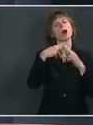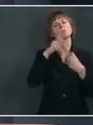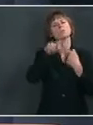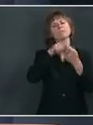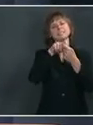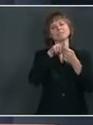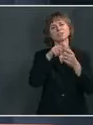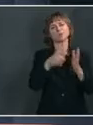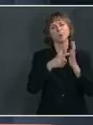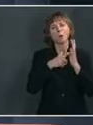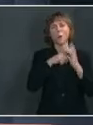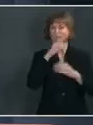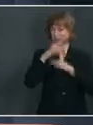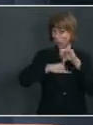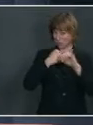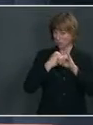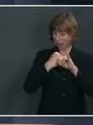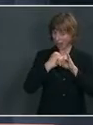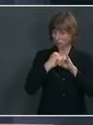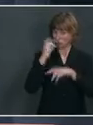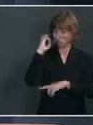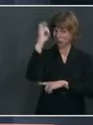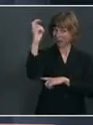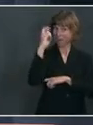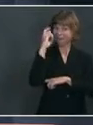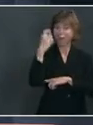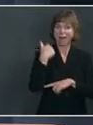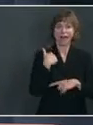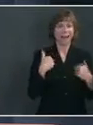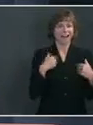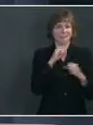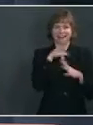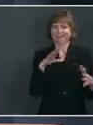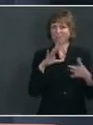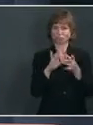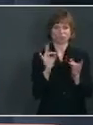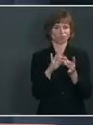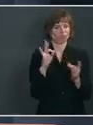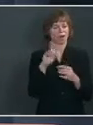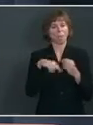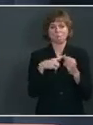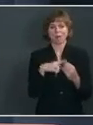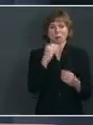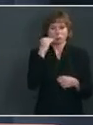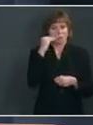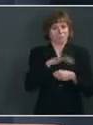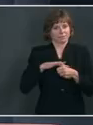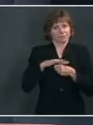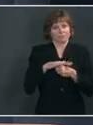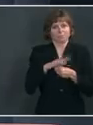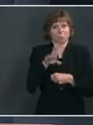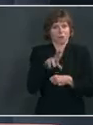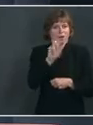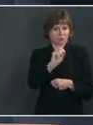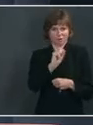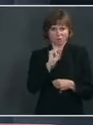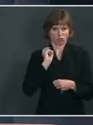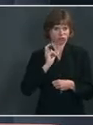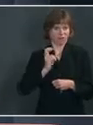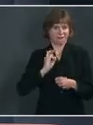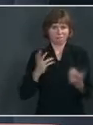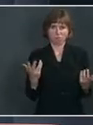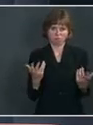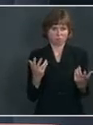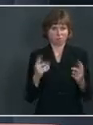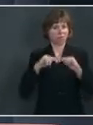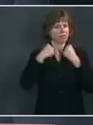requirements on international travel. As you know, I don't have anything to preview for you or predict on domestic travel restrictions. Our team is always evaluating